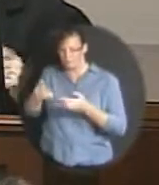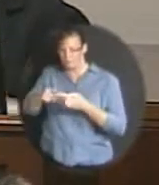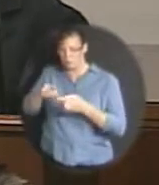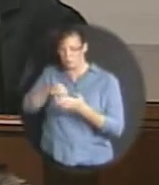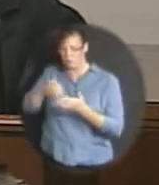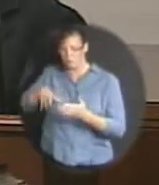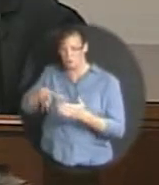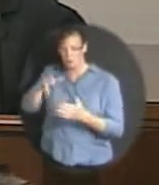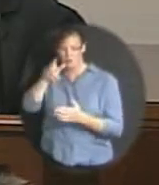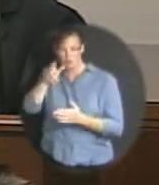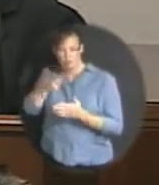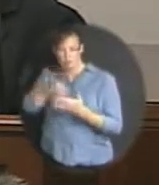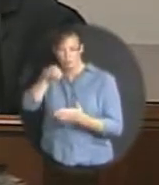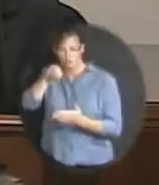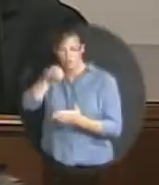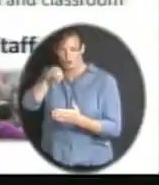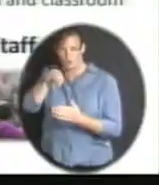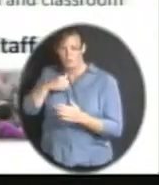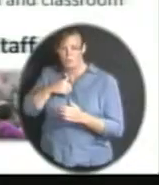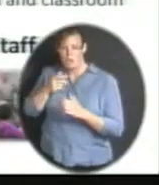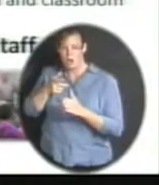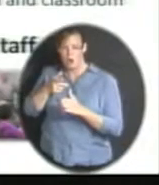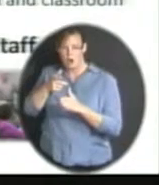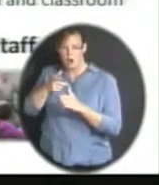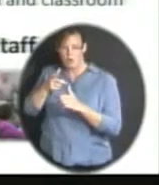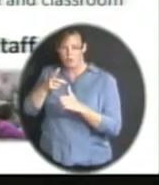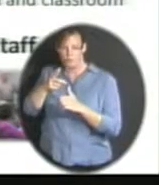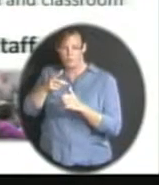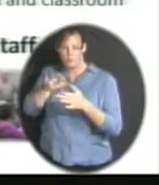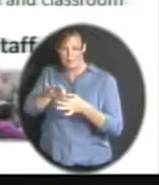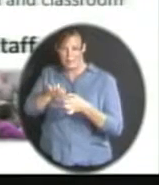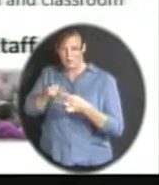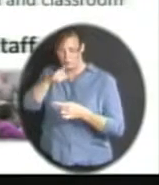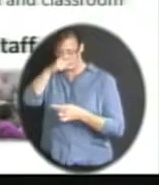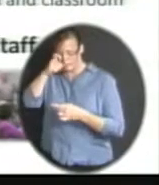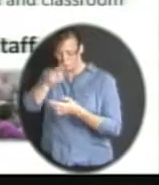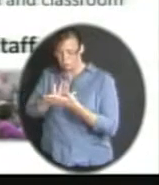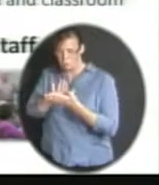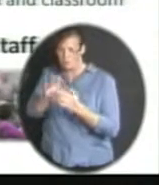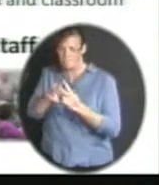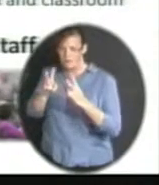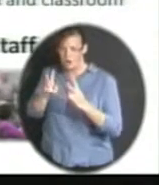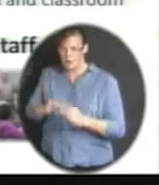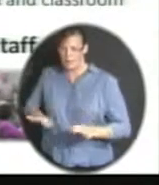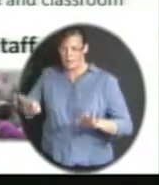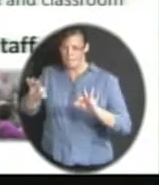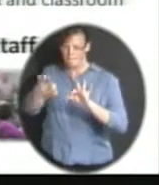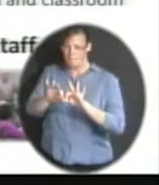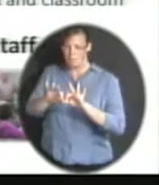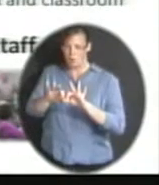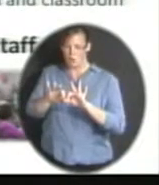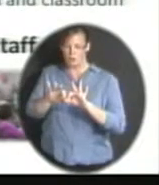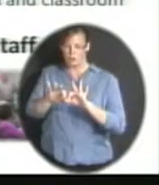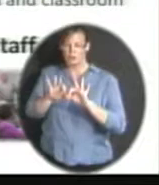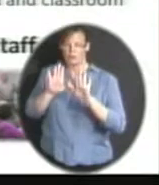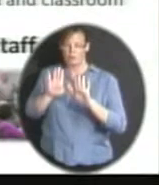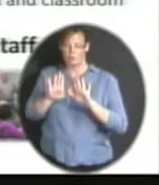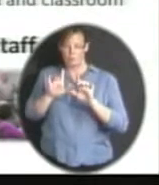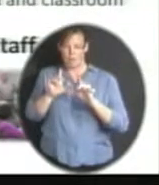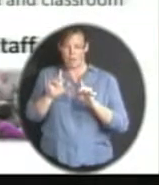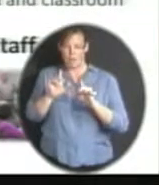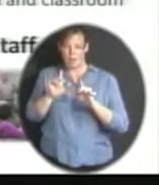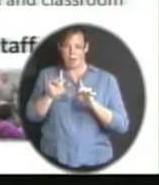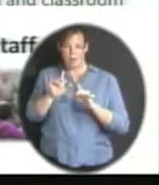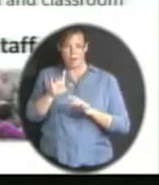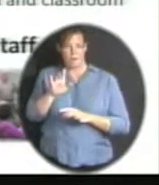We heard from Dr. Chappell related to summer school, very important to our initiative. Great question